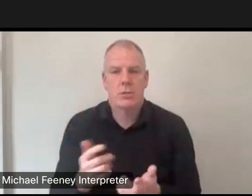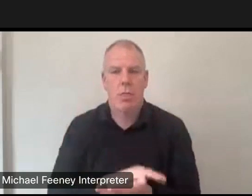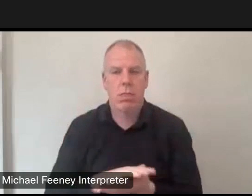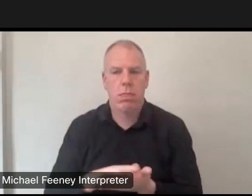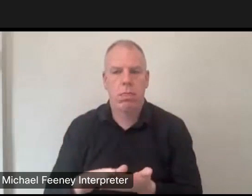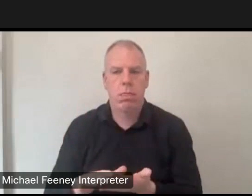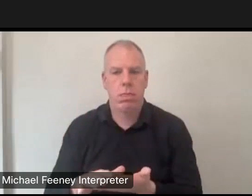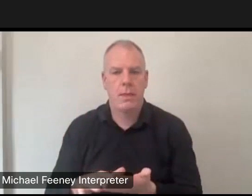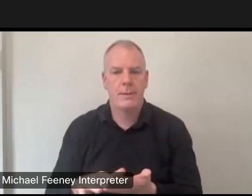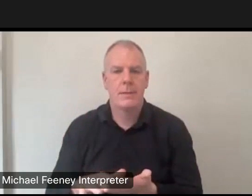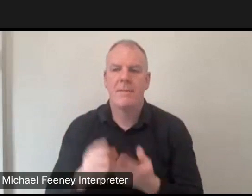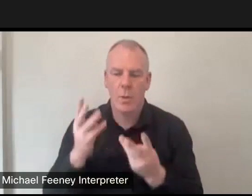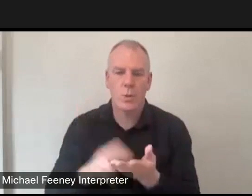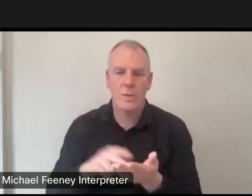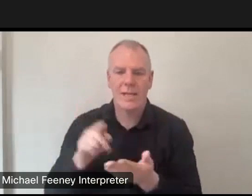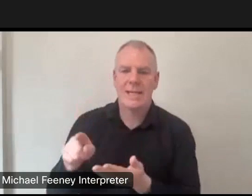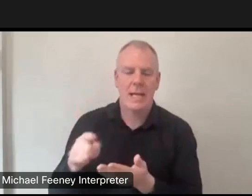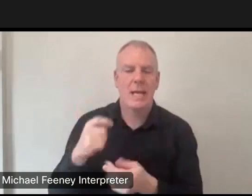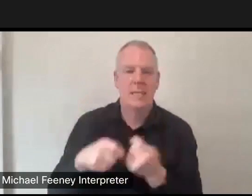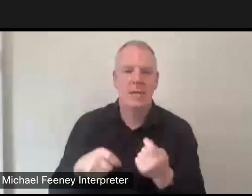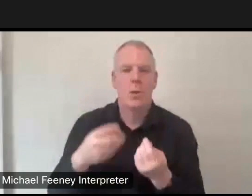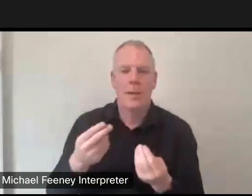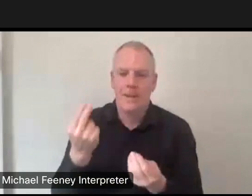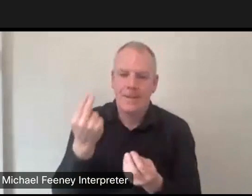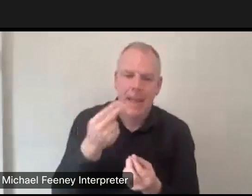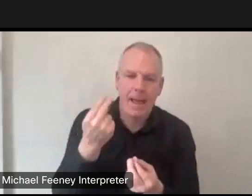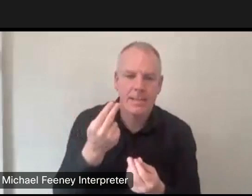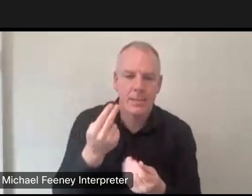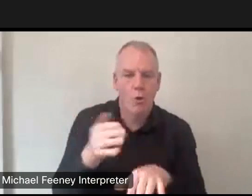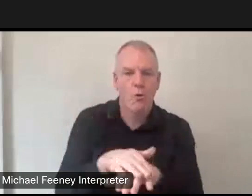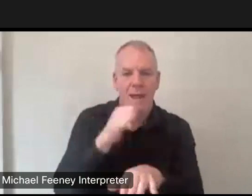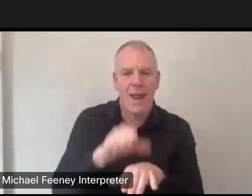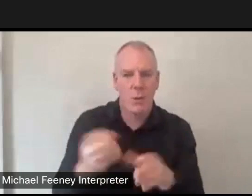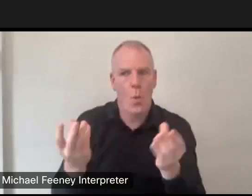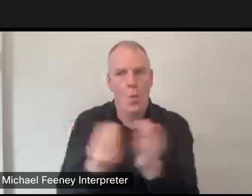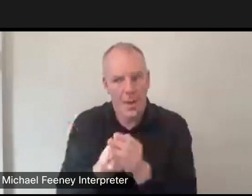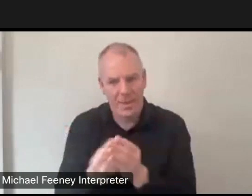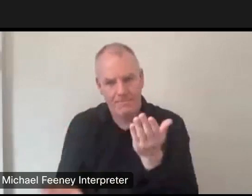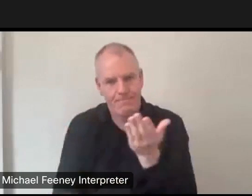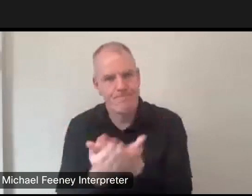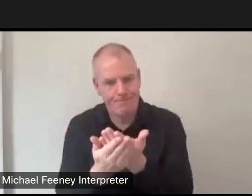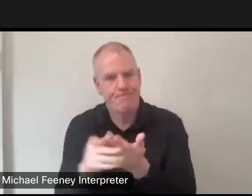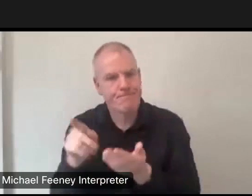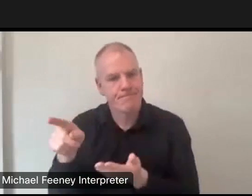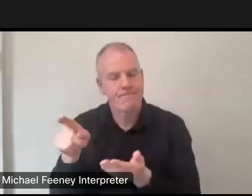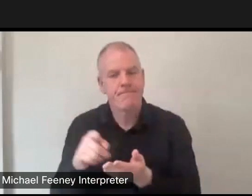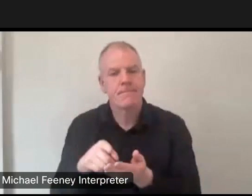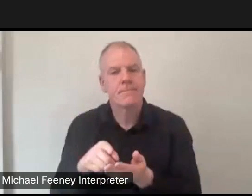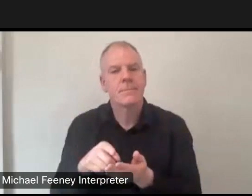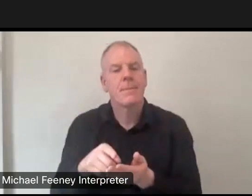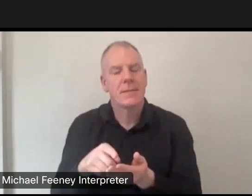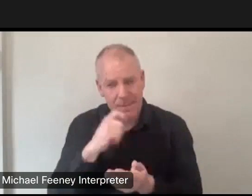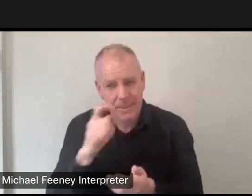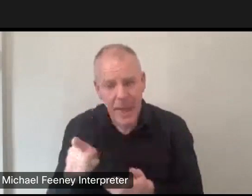to, if we're using a template, to send a nice covering letter with that template, where we emphasize